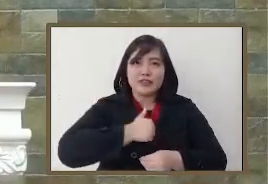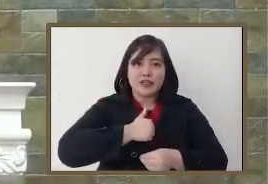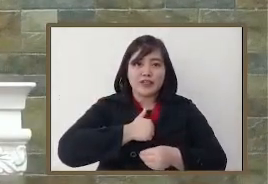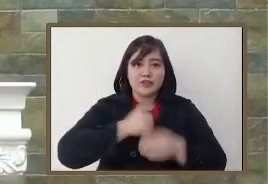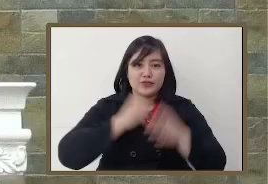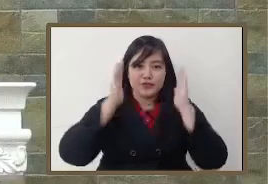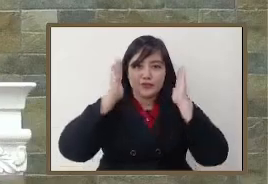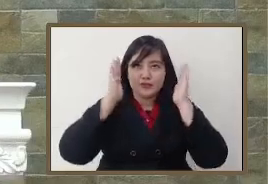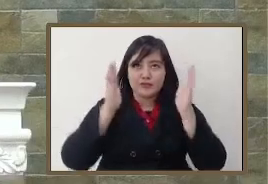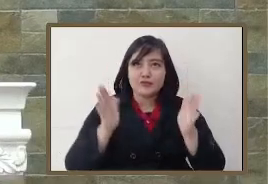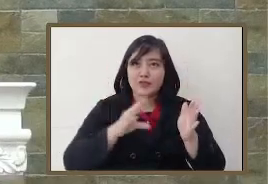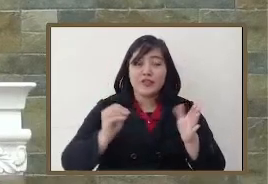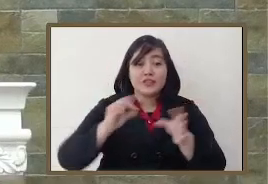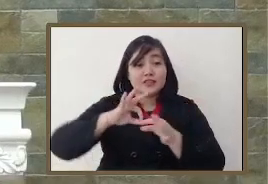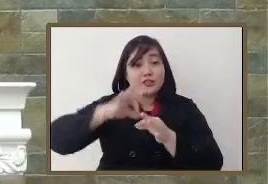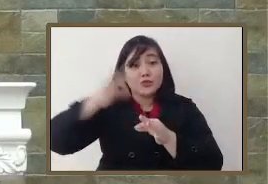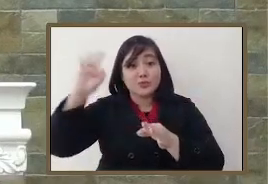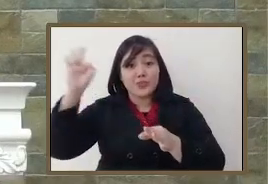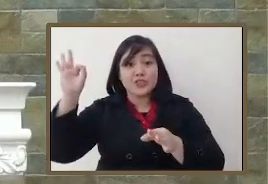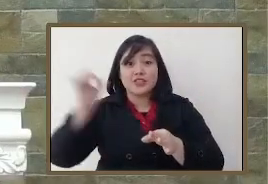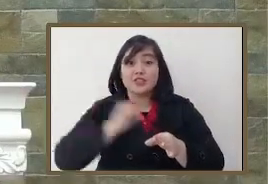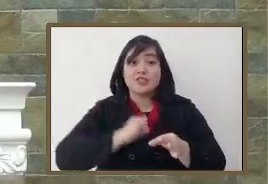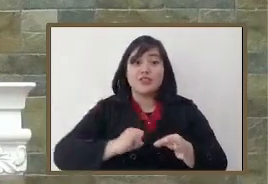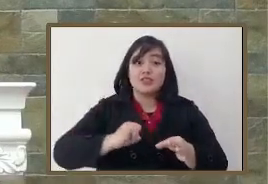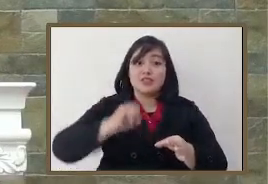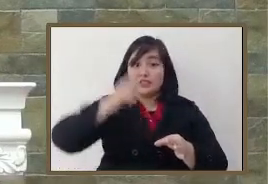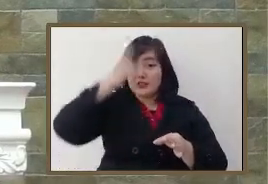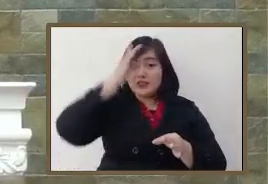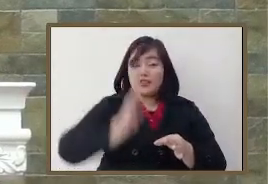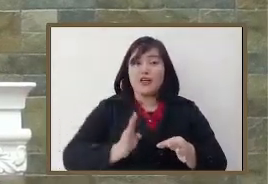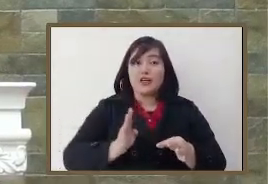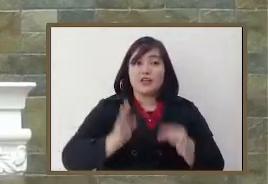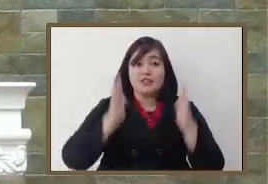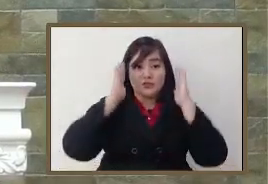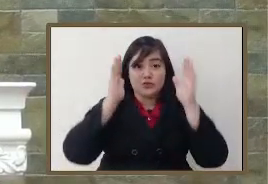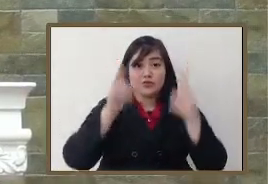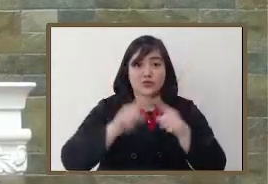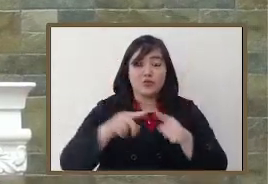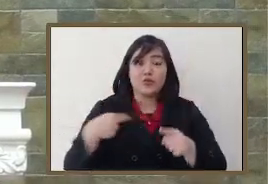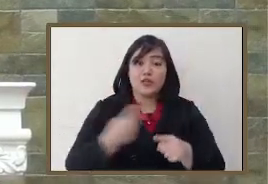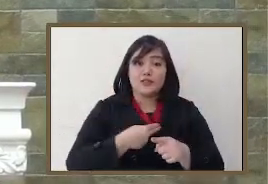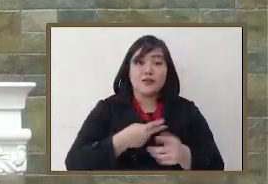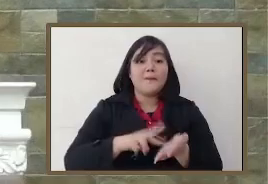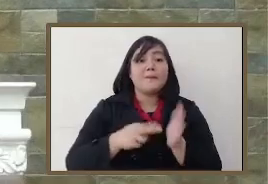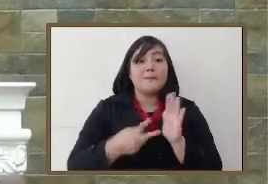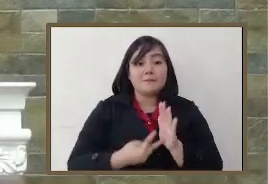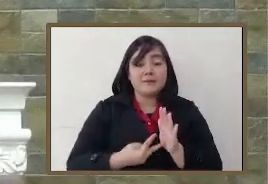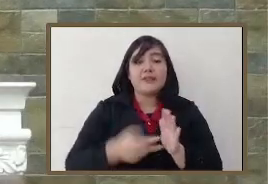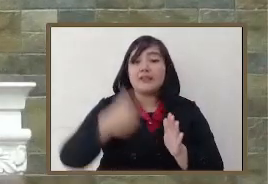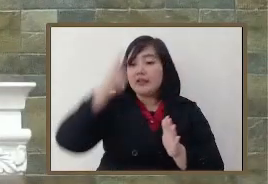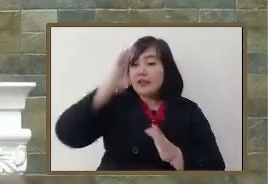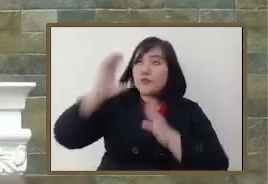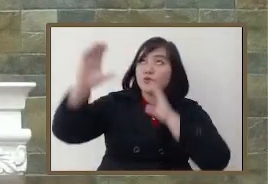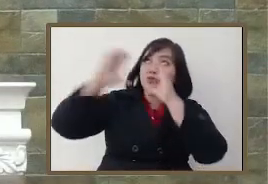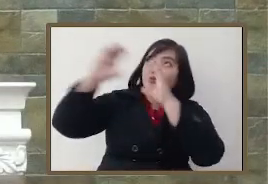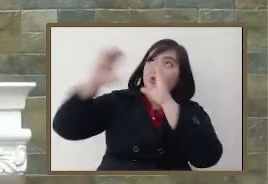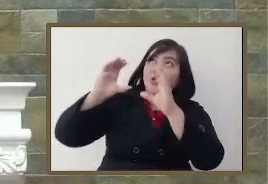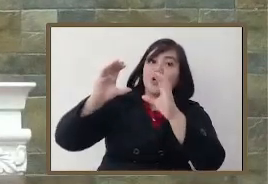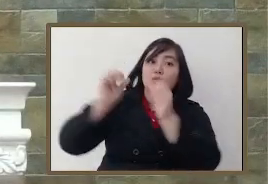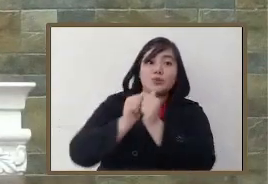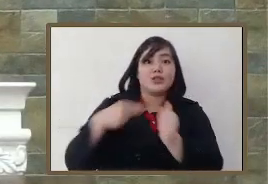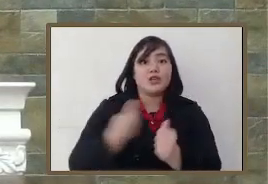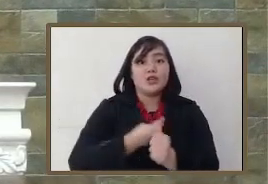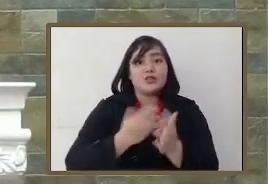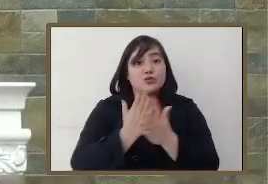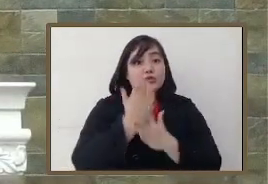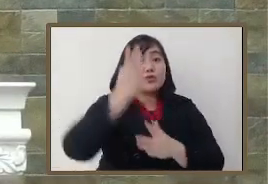what? God's consciousness. In other words, diyan nakikipag-communicate ang Diyos. Pero problema natin,